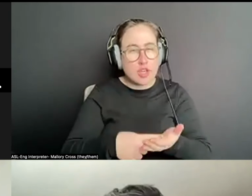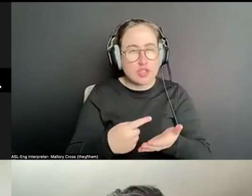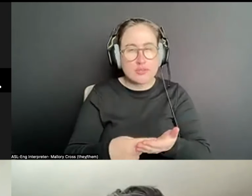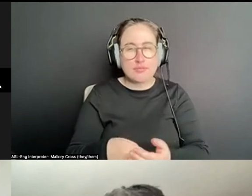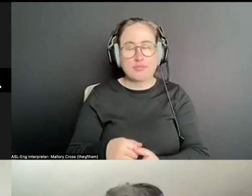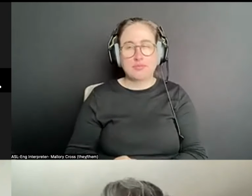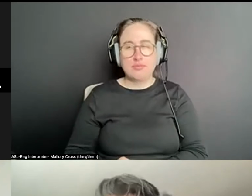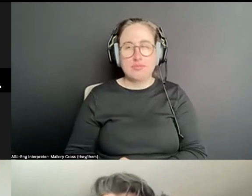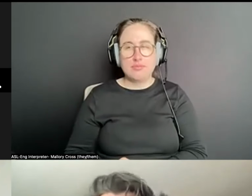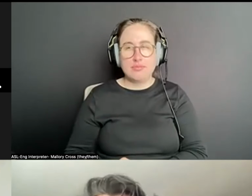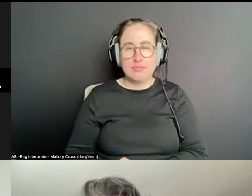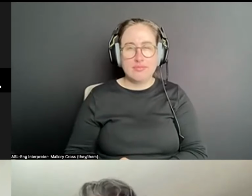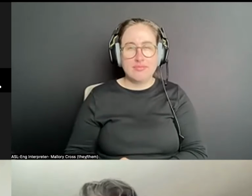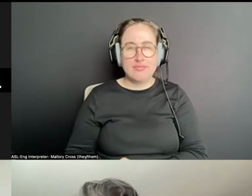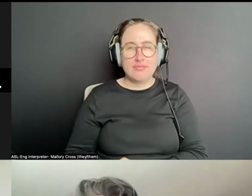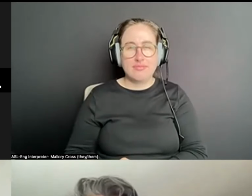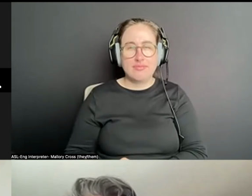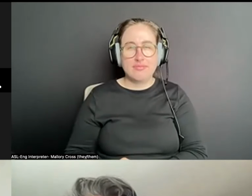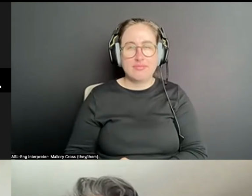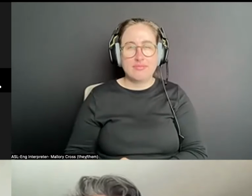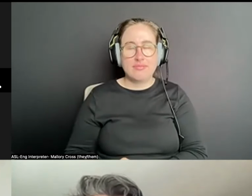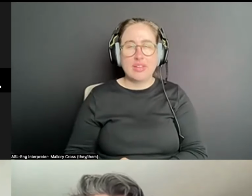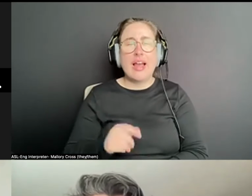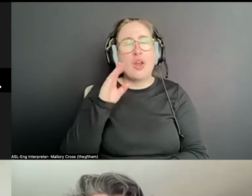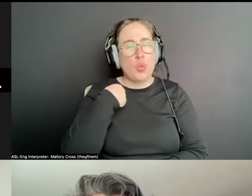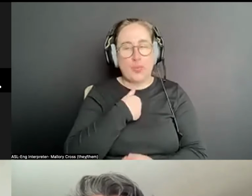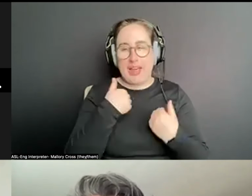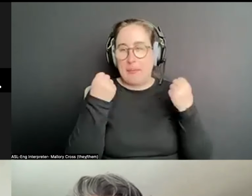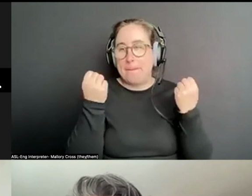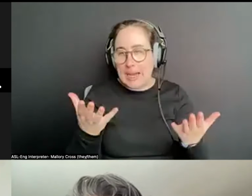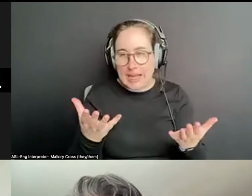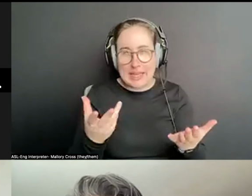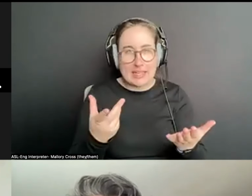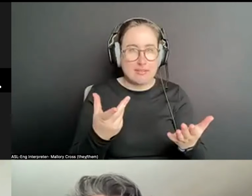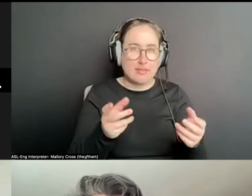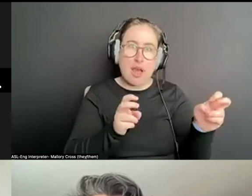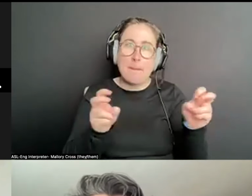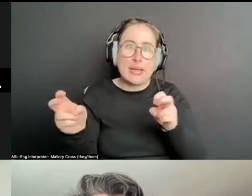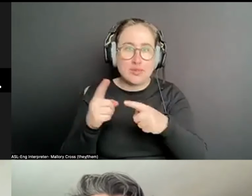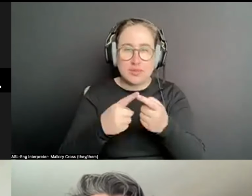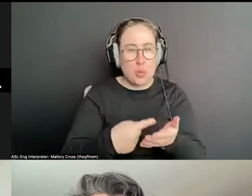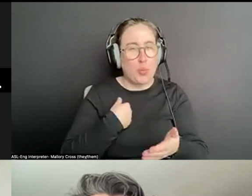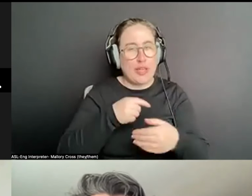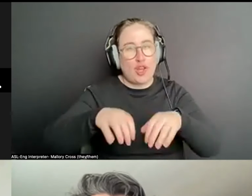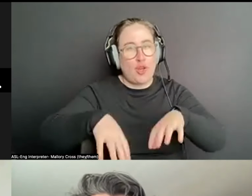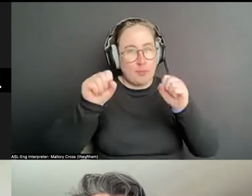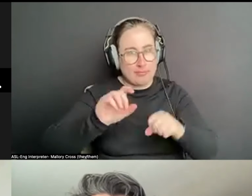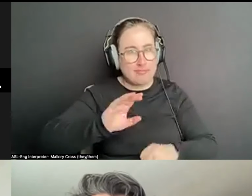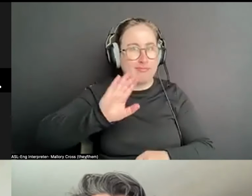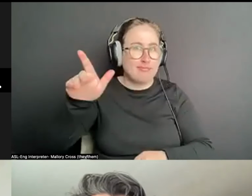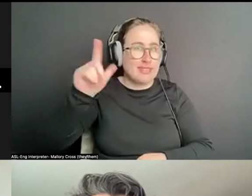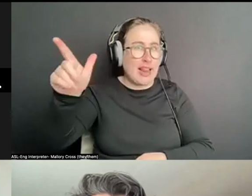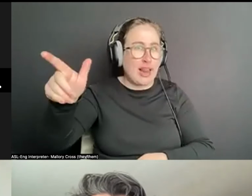I know we have topics to cover in a whole other panel discussion sometimes, but we have to leave it